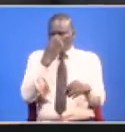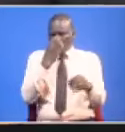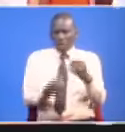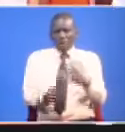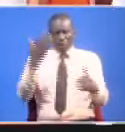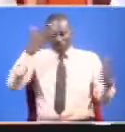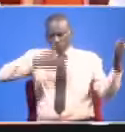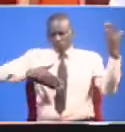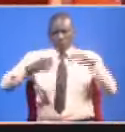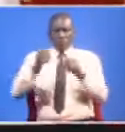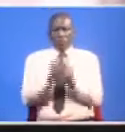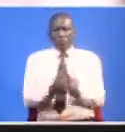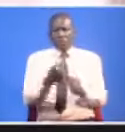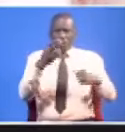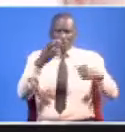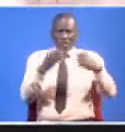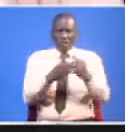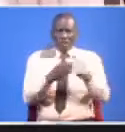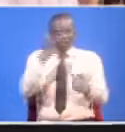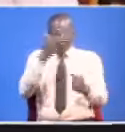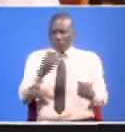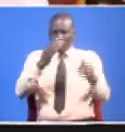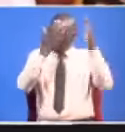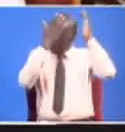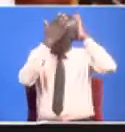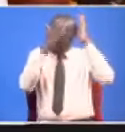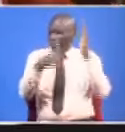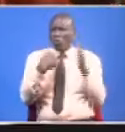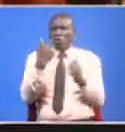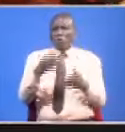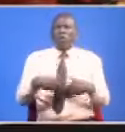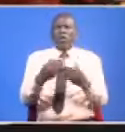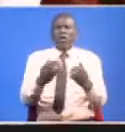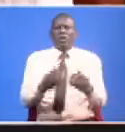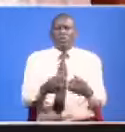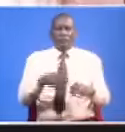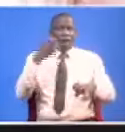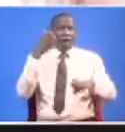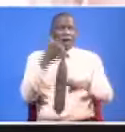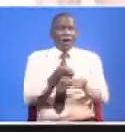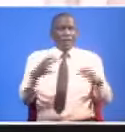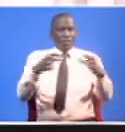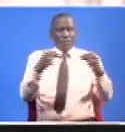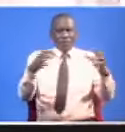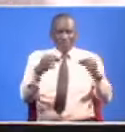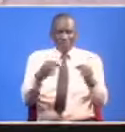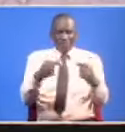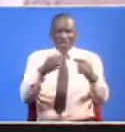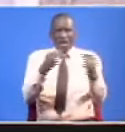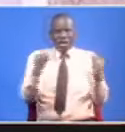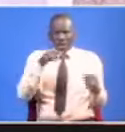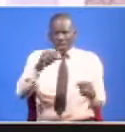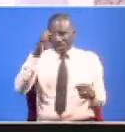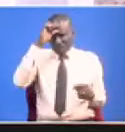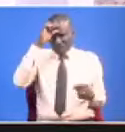face to face with the 28 Catholic bishops who issued a hard-hitting statement against his